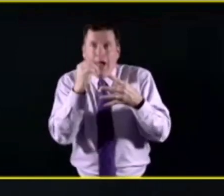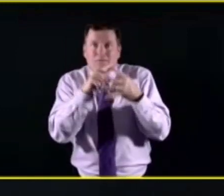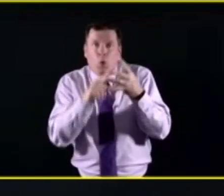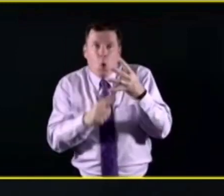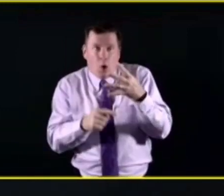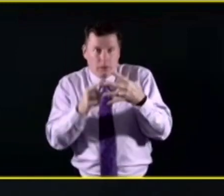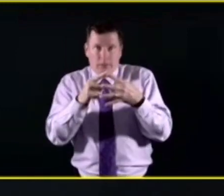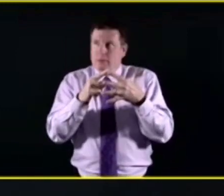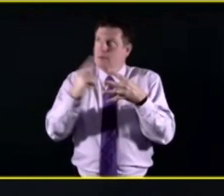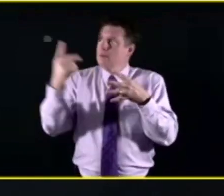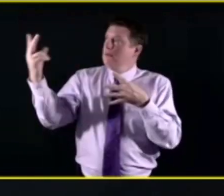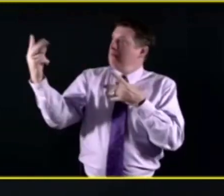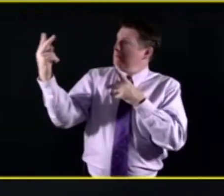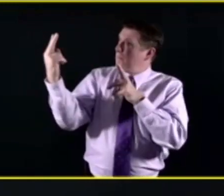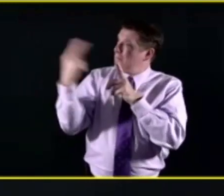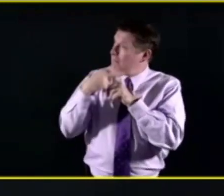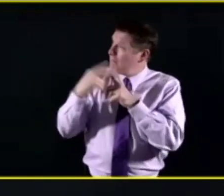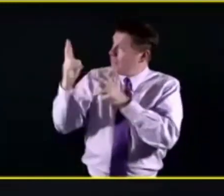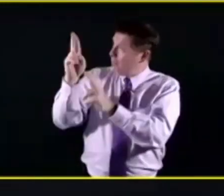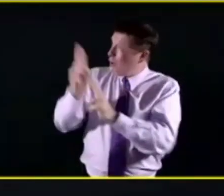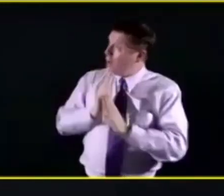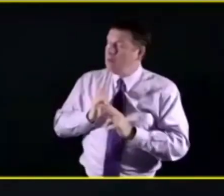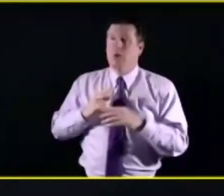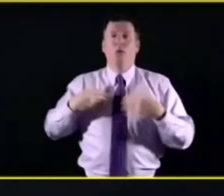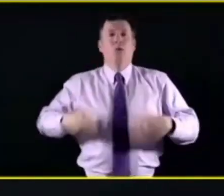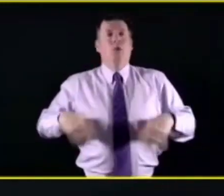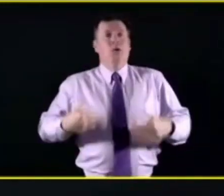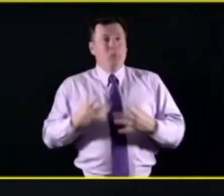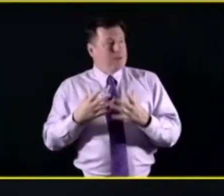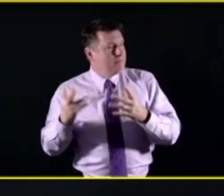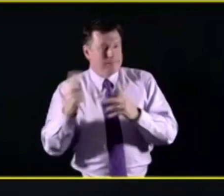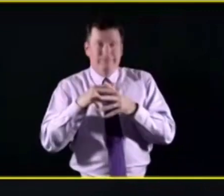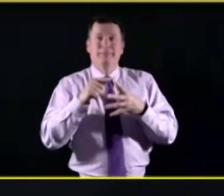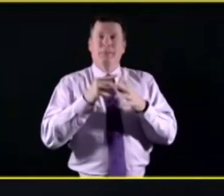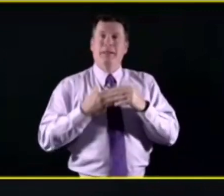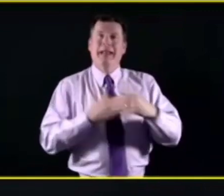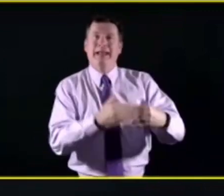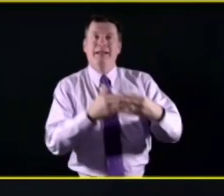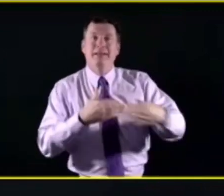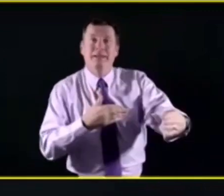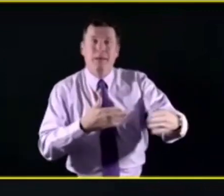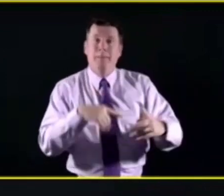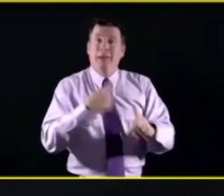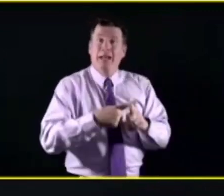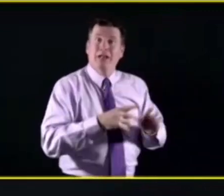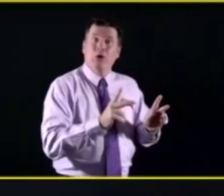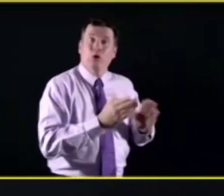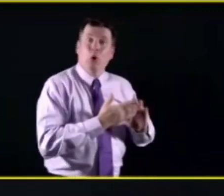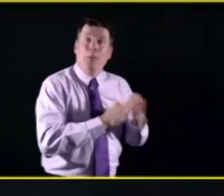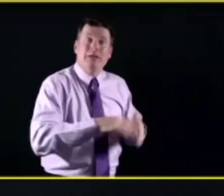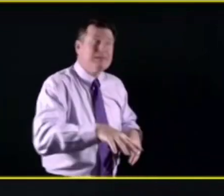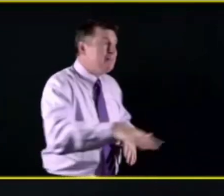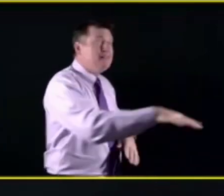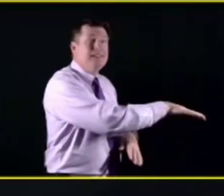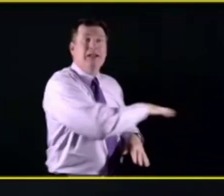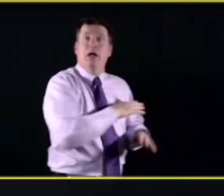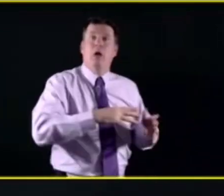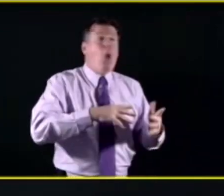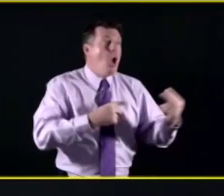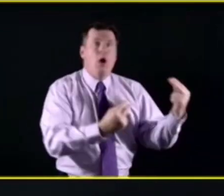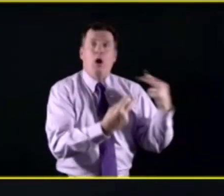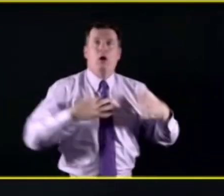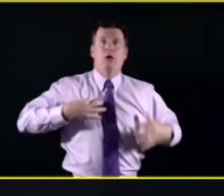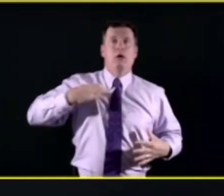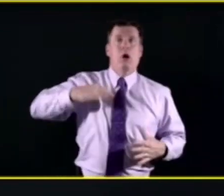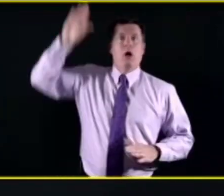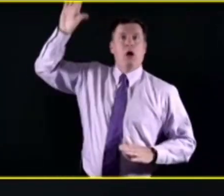pleased to bring it to the community. We have people reaching out to us all the time saying, how can I help? And this gives people a way